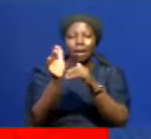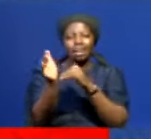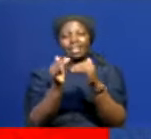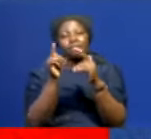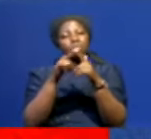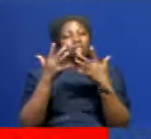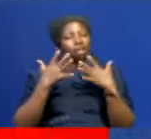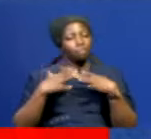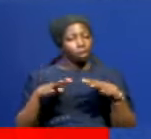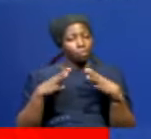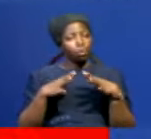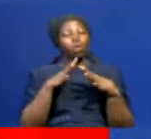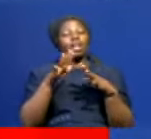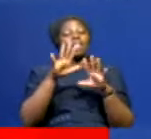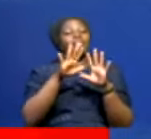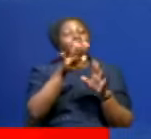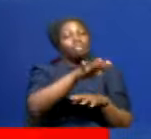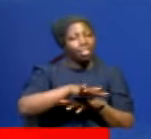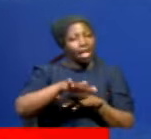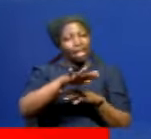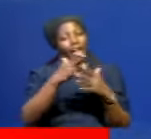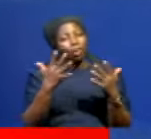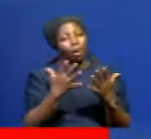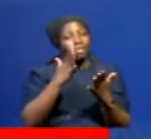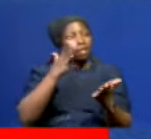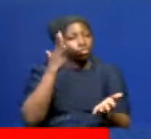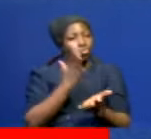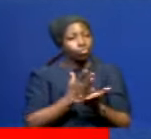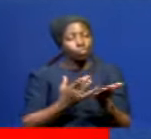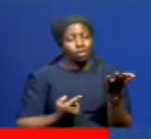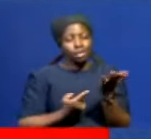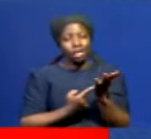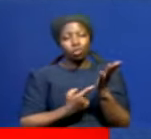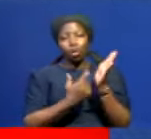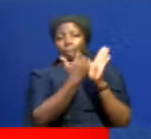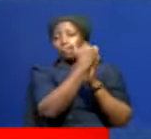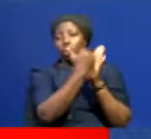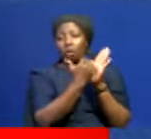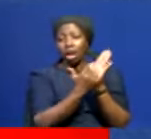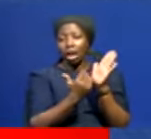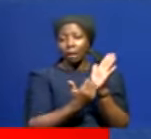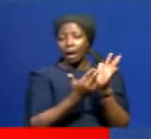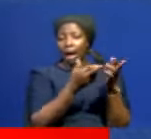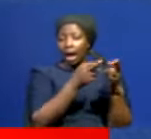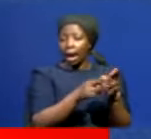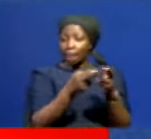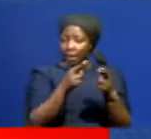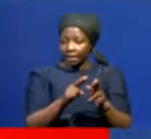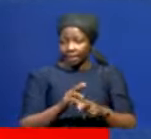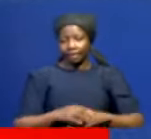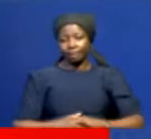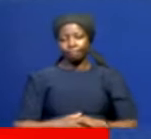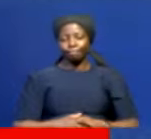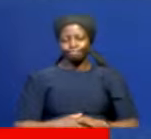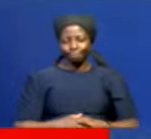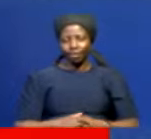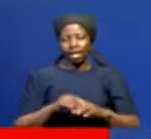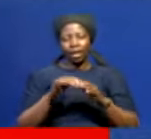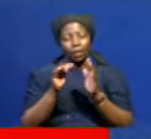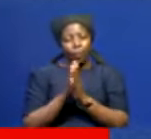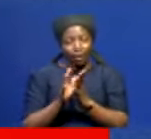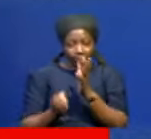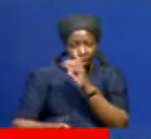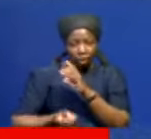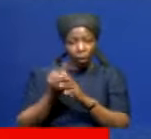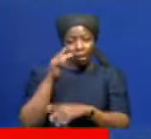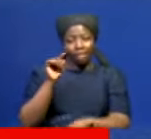work or the real digitalization programs are being undertaken. With the opening of this